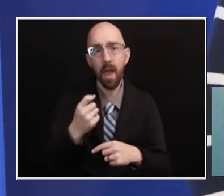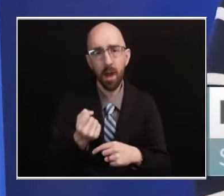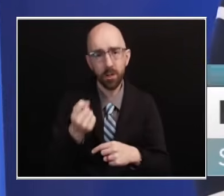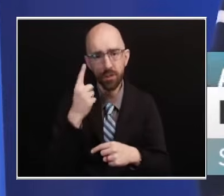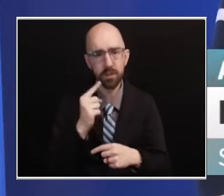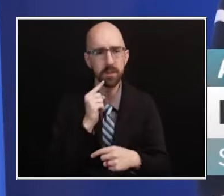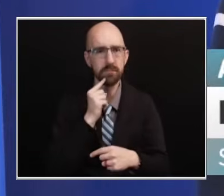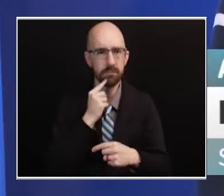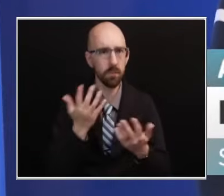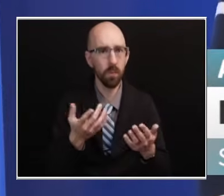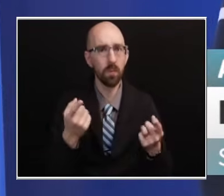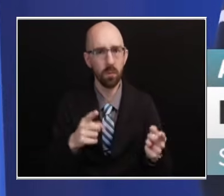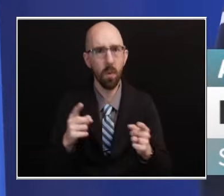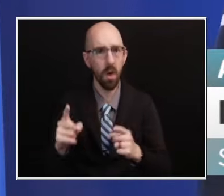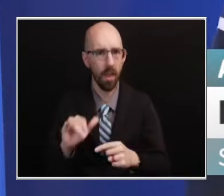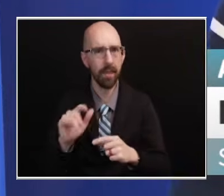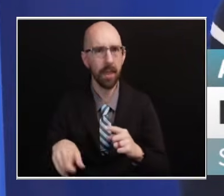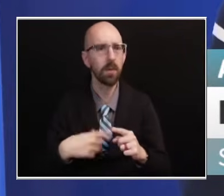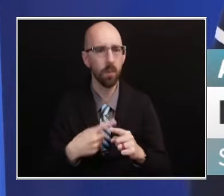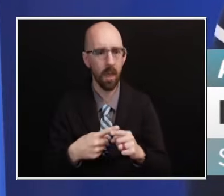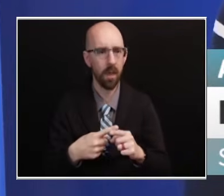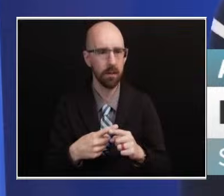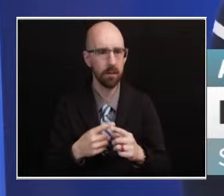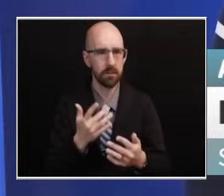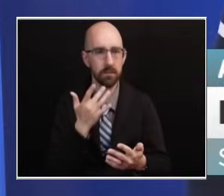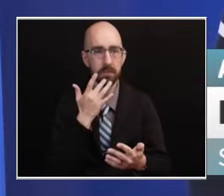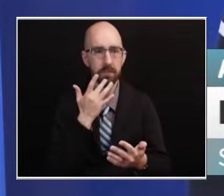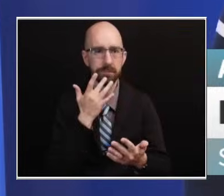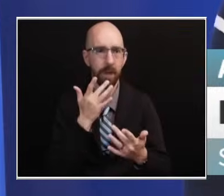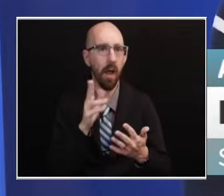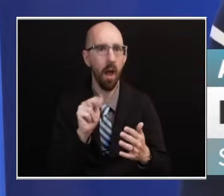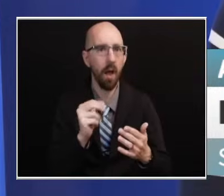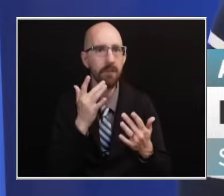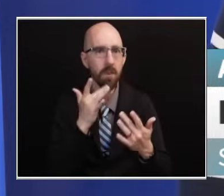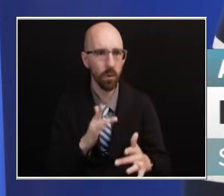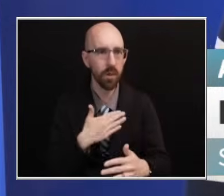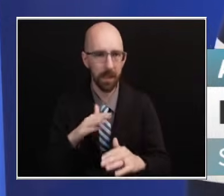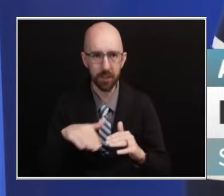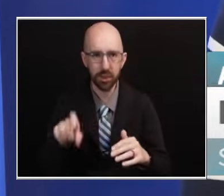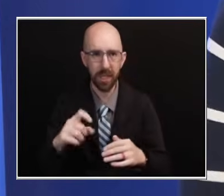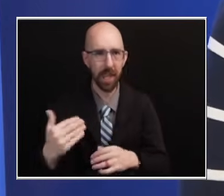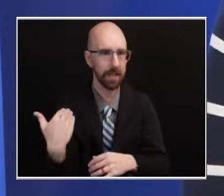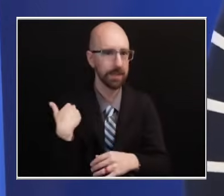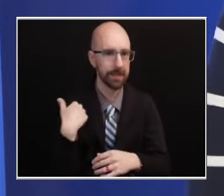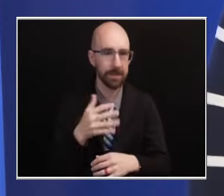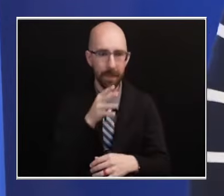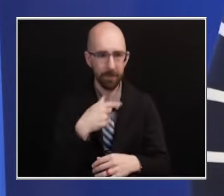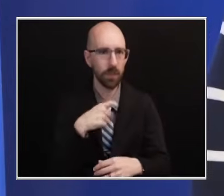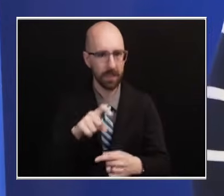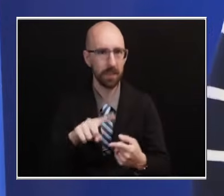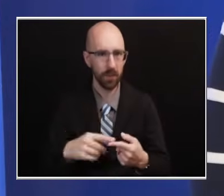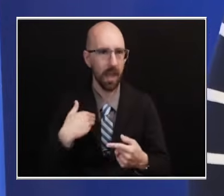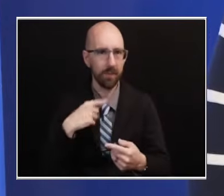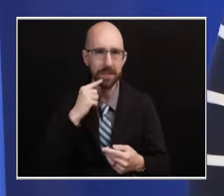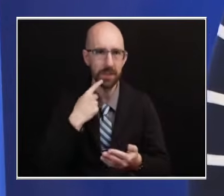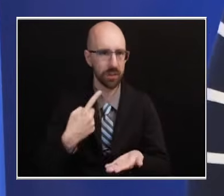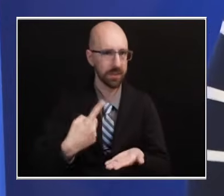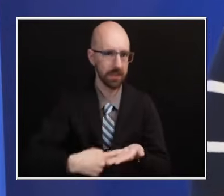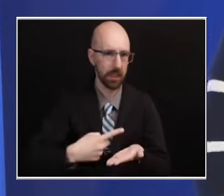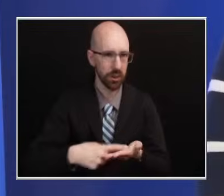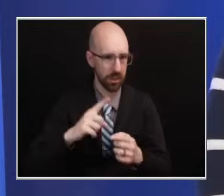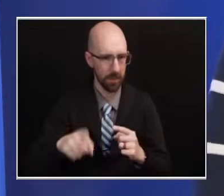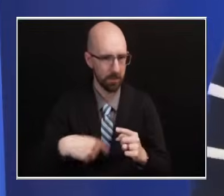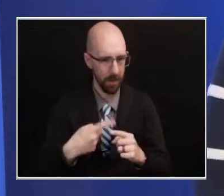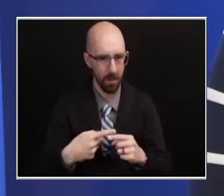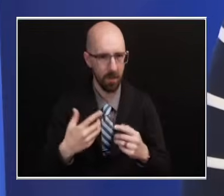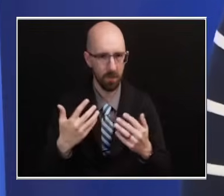going on, that's when, unfortunately, my children had to come to me and say, Mom, we need to have a serious conversation about where